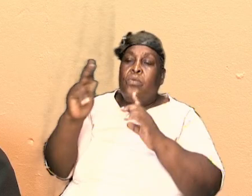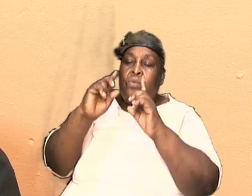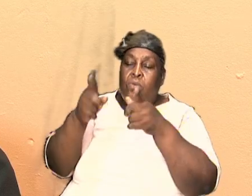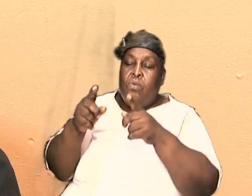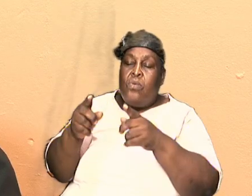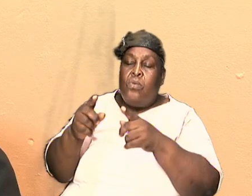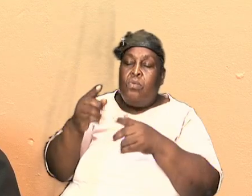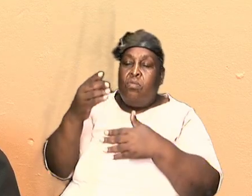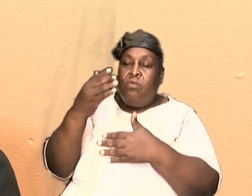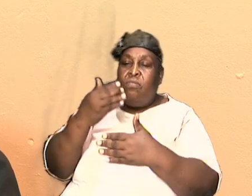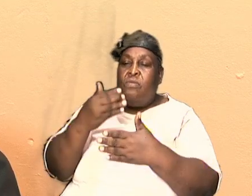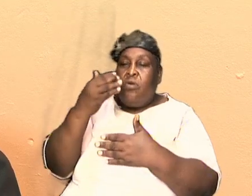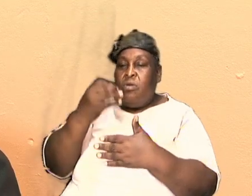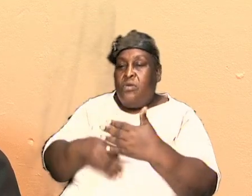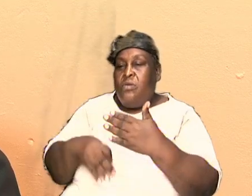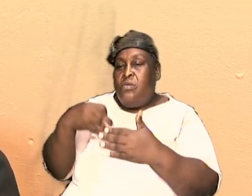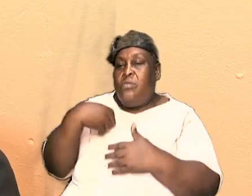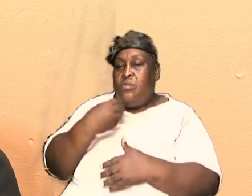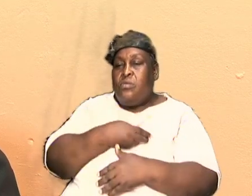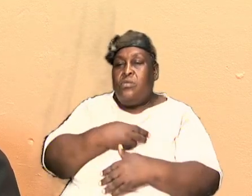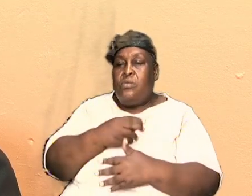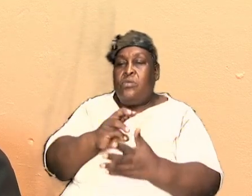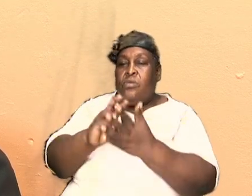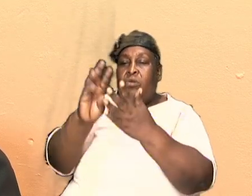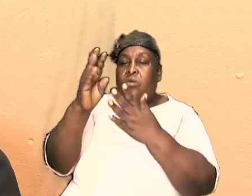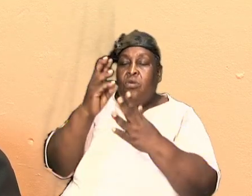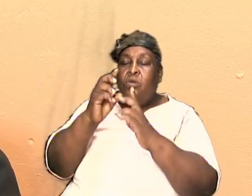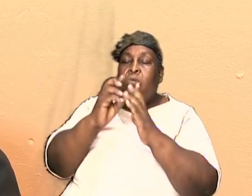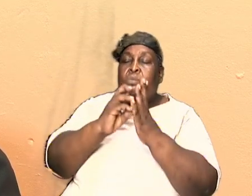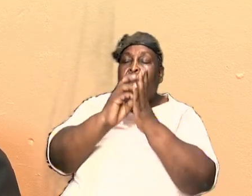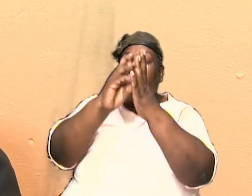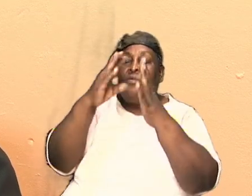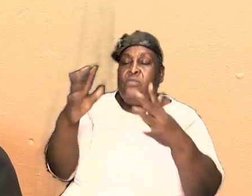care of us. Let your will be done tonight as you give us